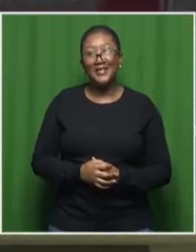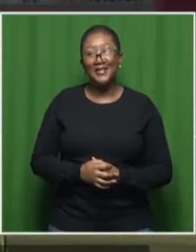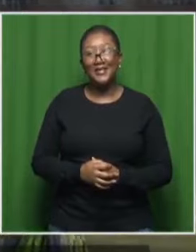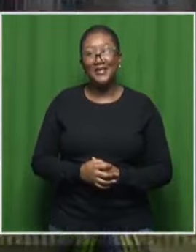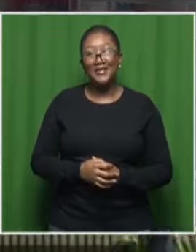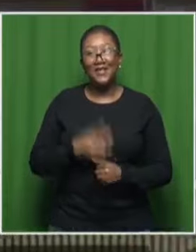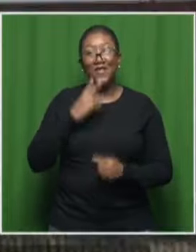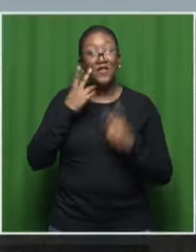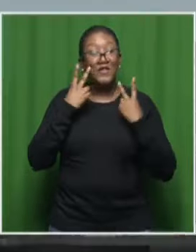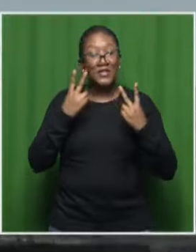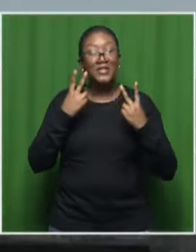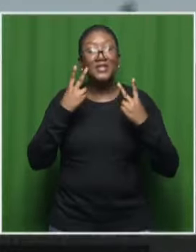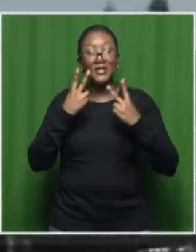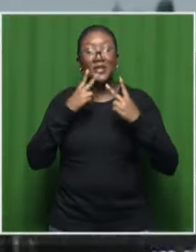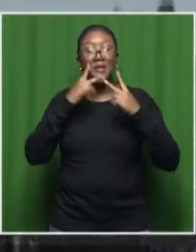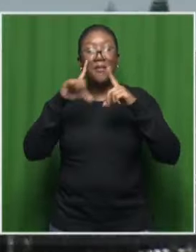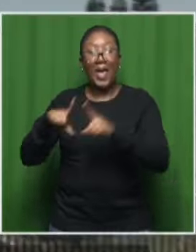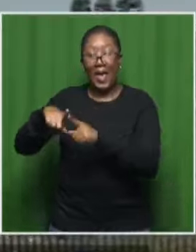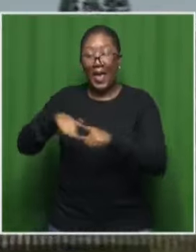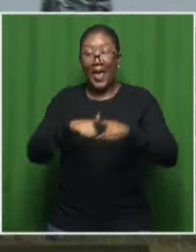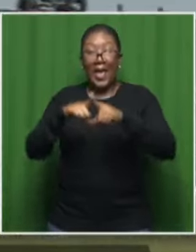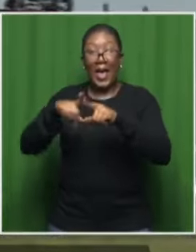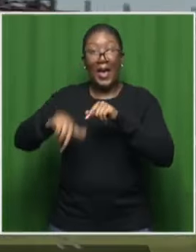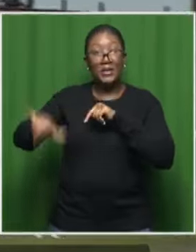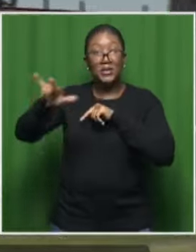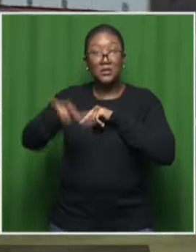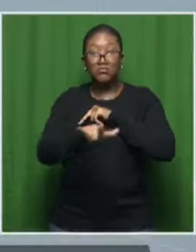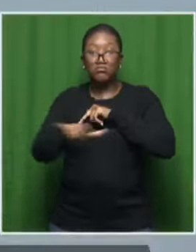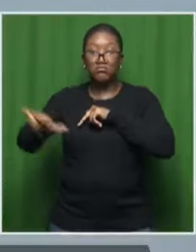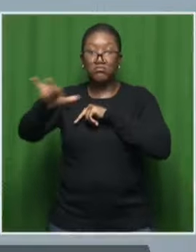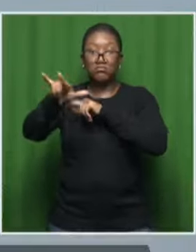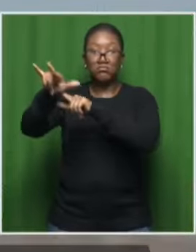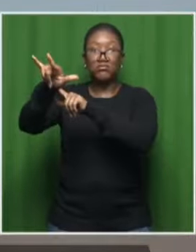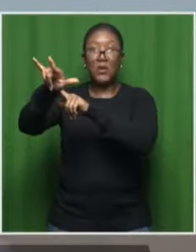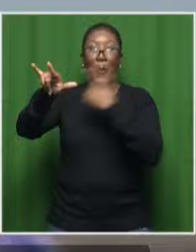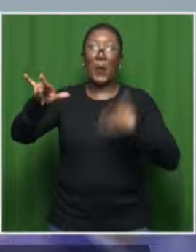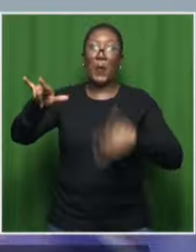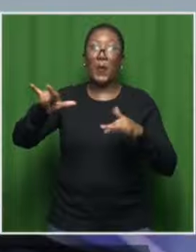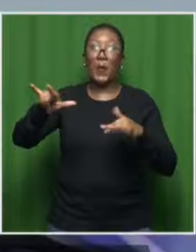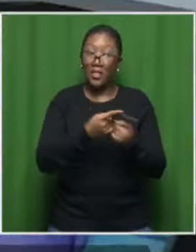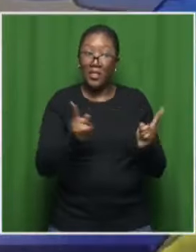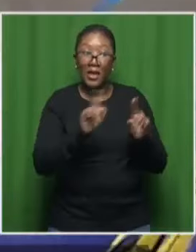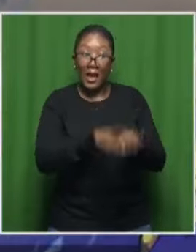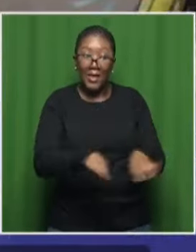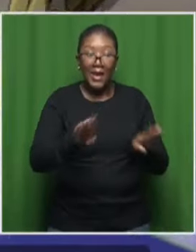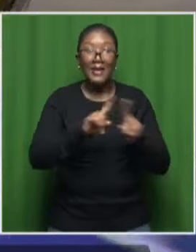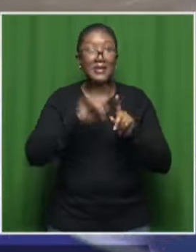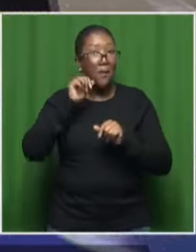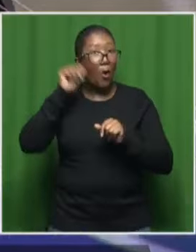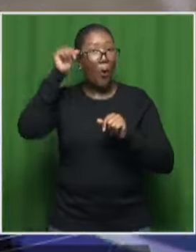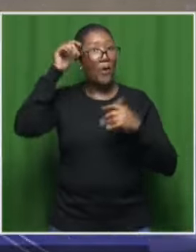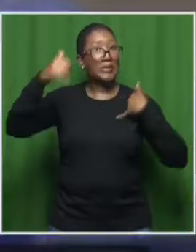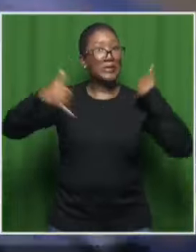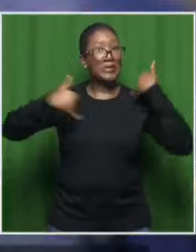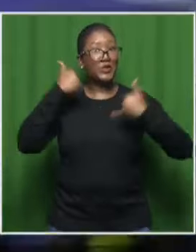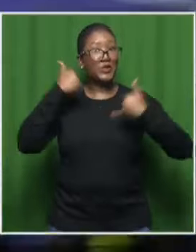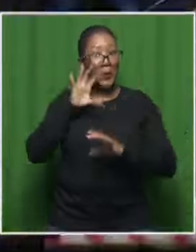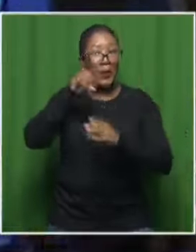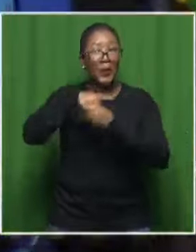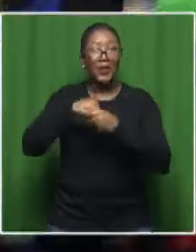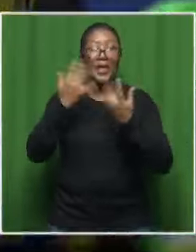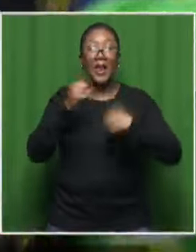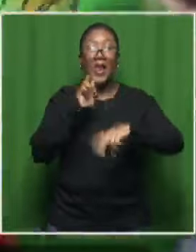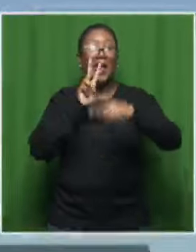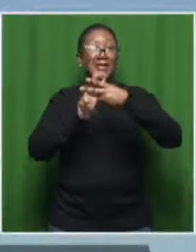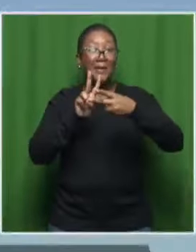taking to the skies in a burst of colour. The community fly is a day of great fun for young and old. Under the theme, hashtag hope